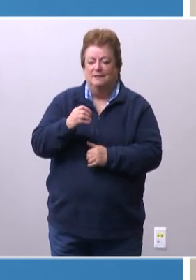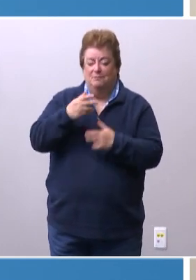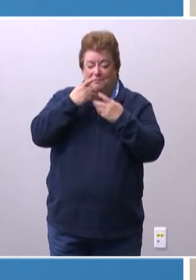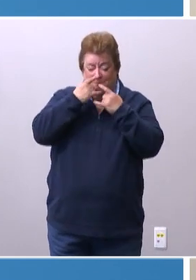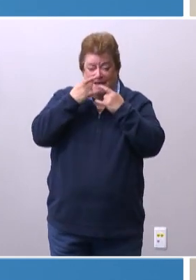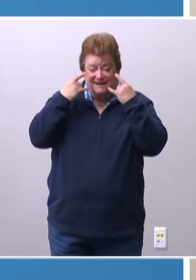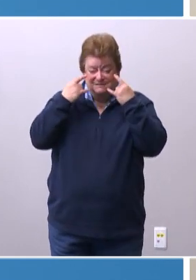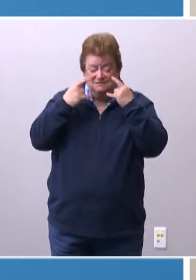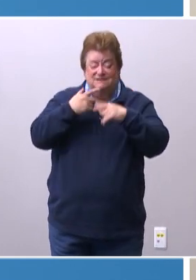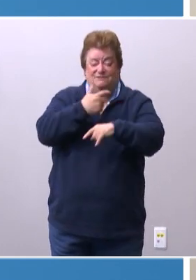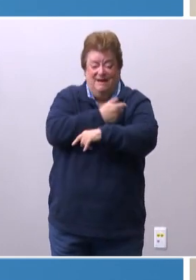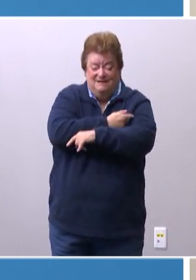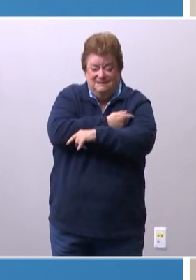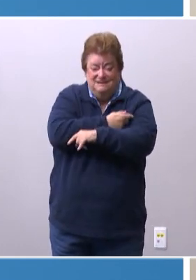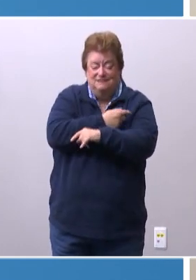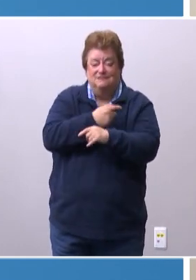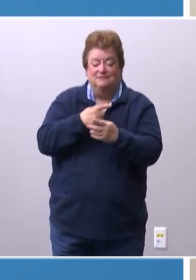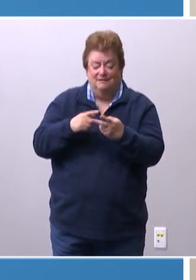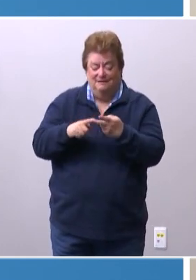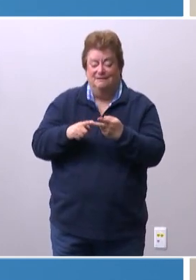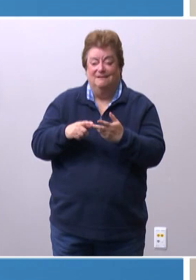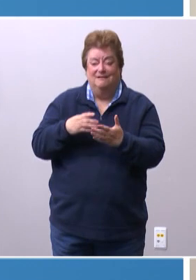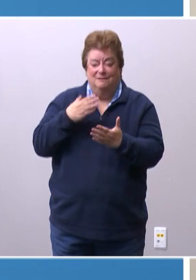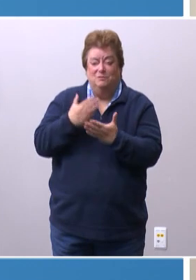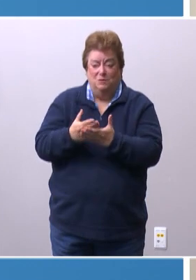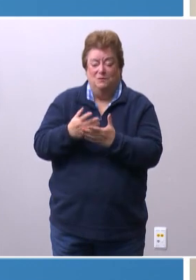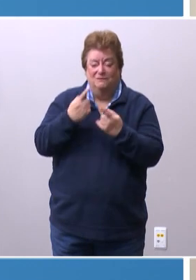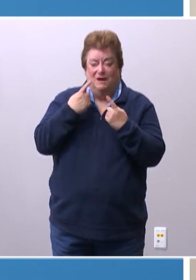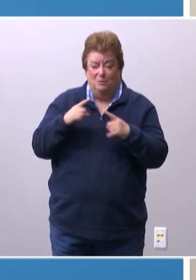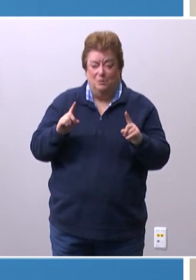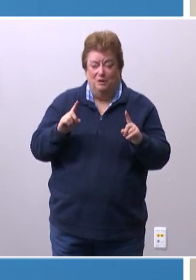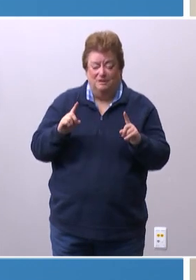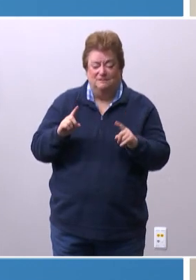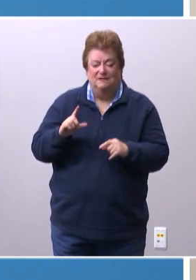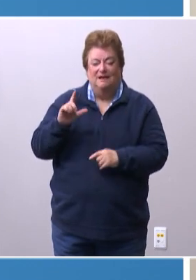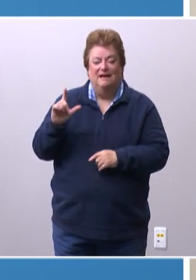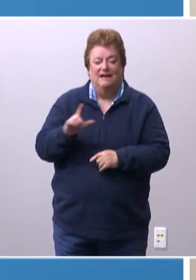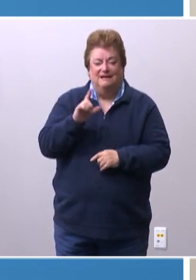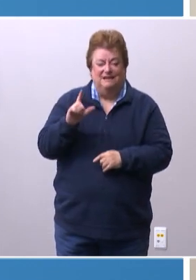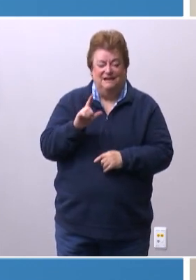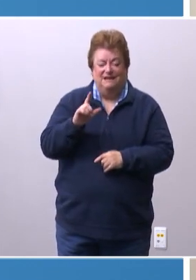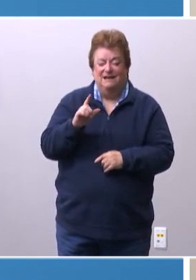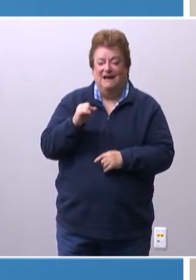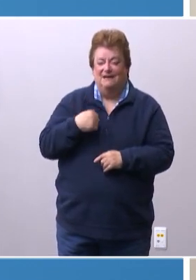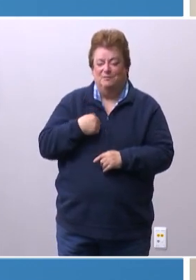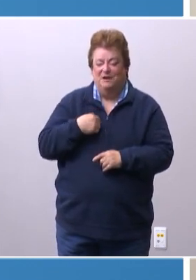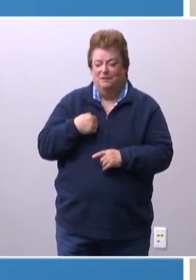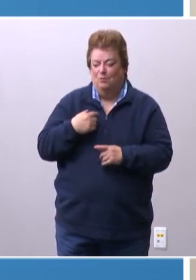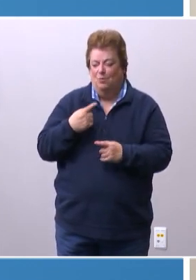work. From our vantage point, Lincoln has been taken one of the most consistent